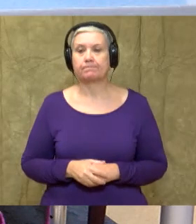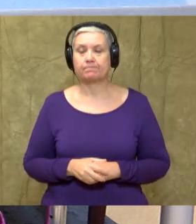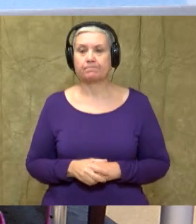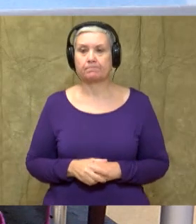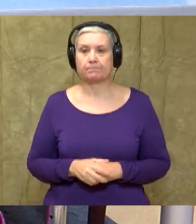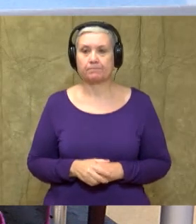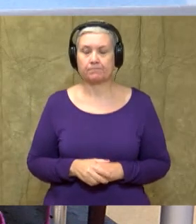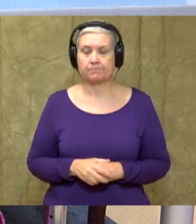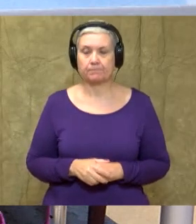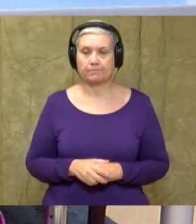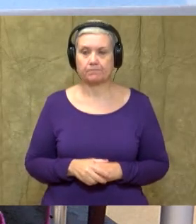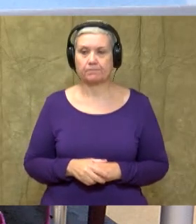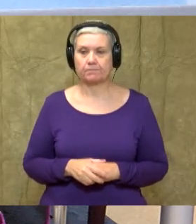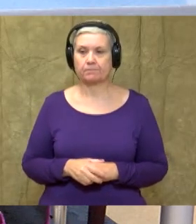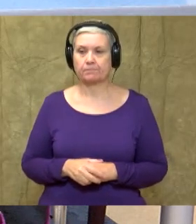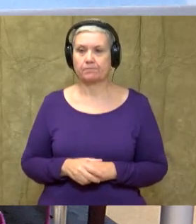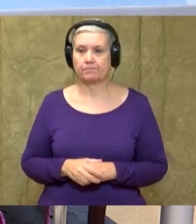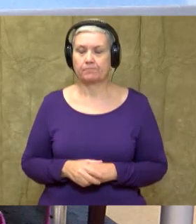right.